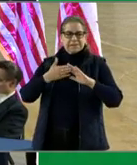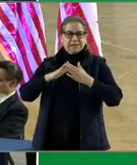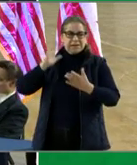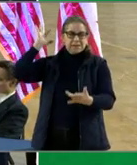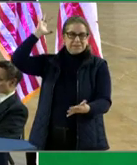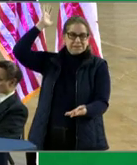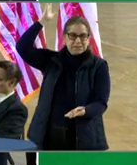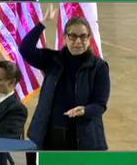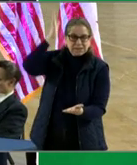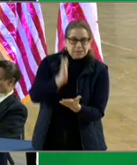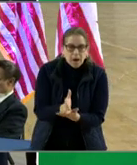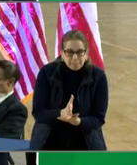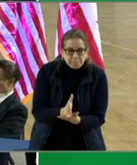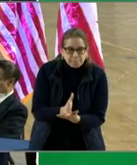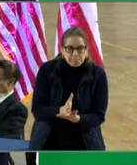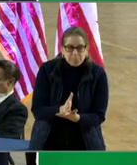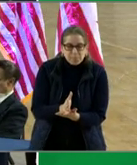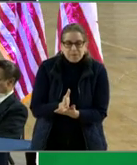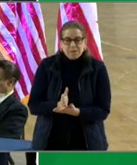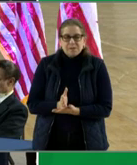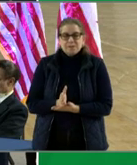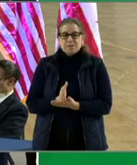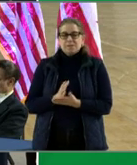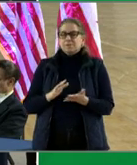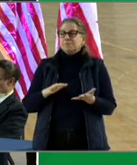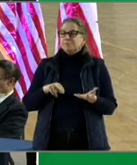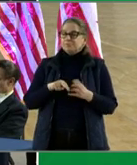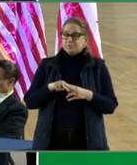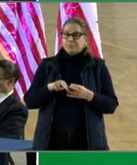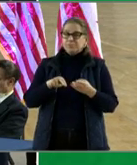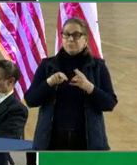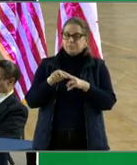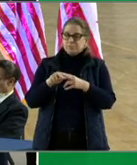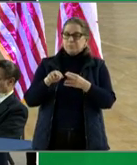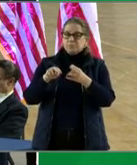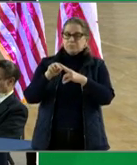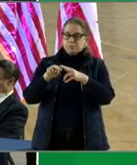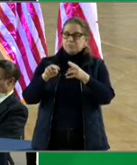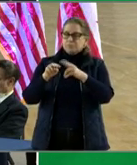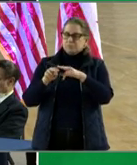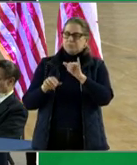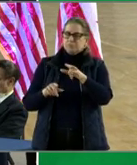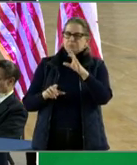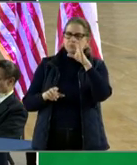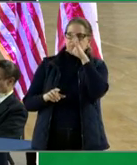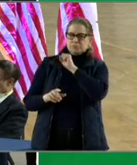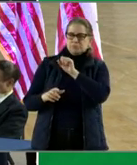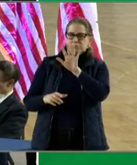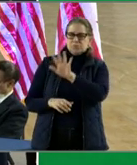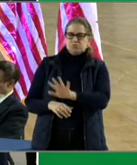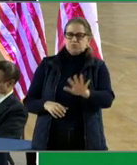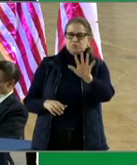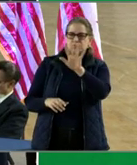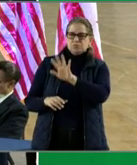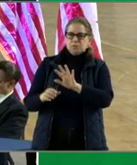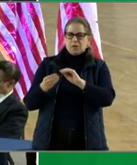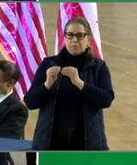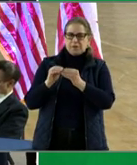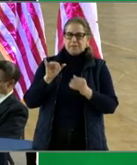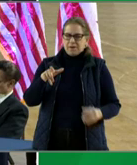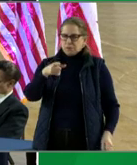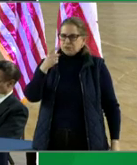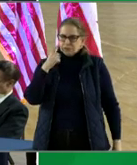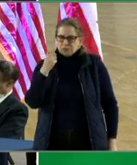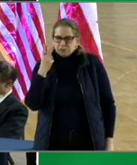surge, shows the estimates that it shows. We look at factors other than the model for